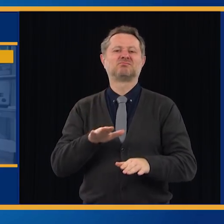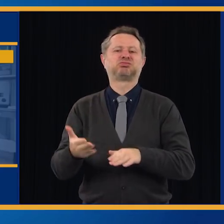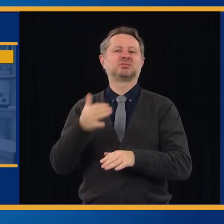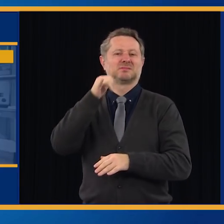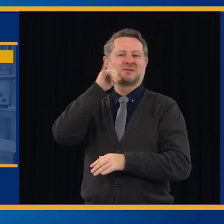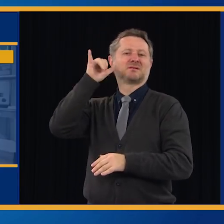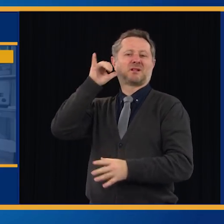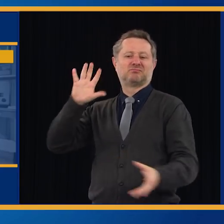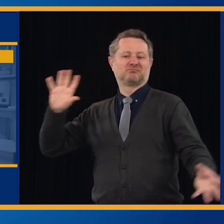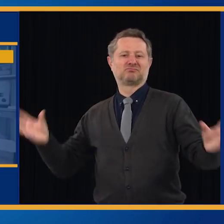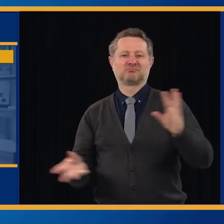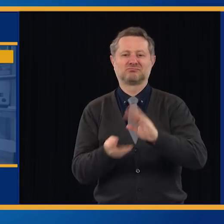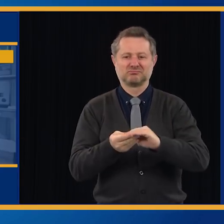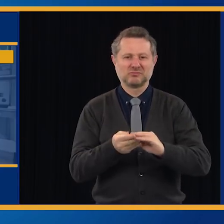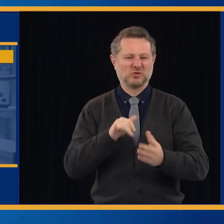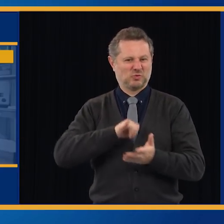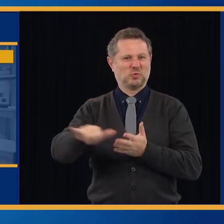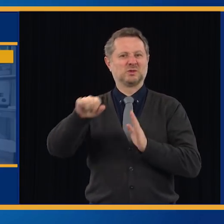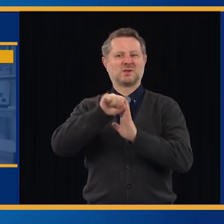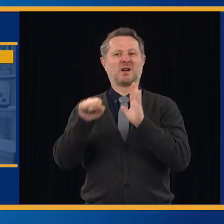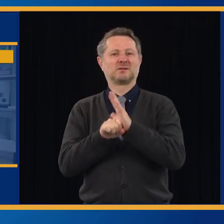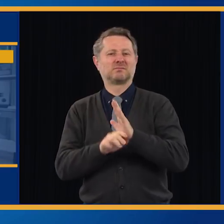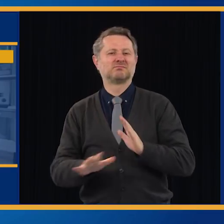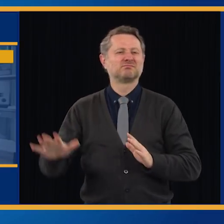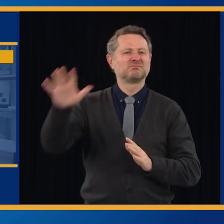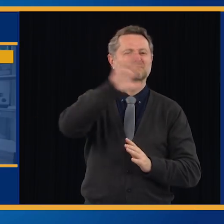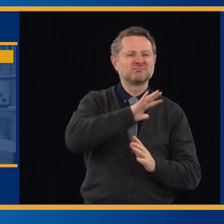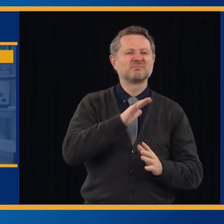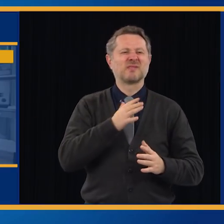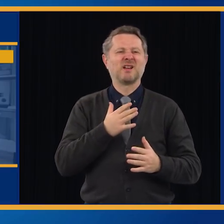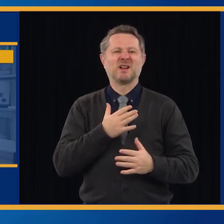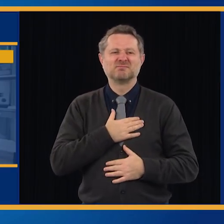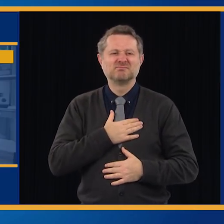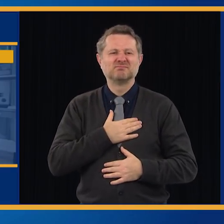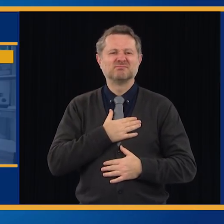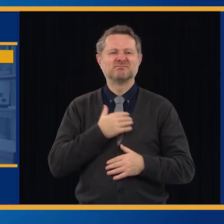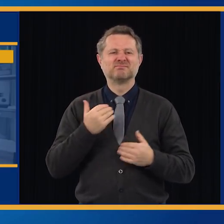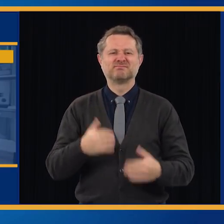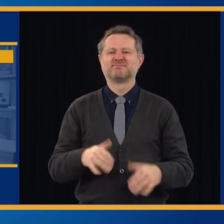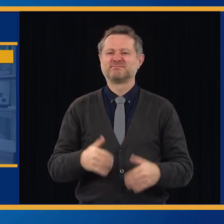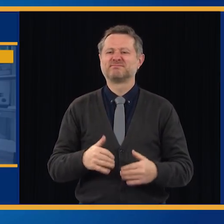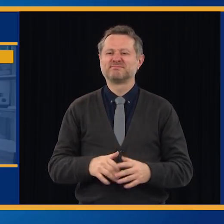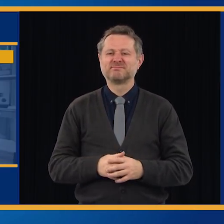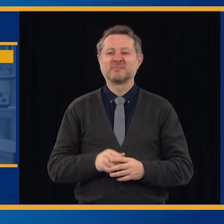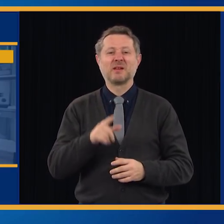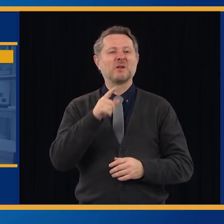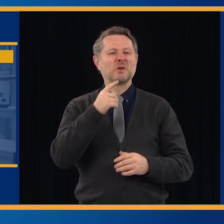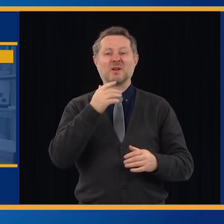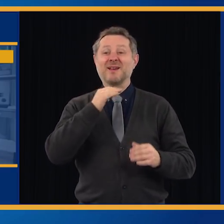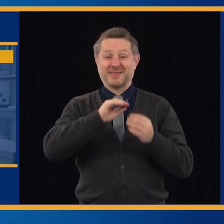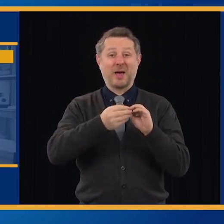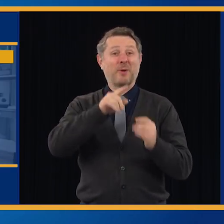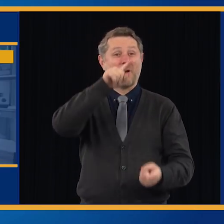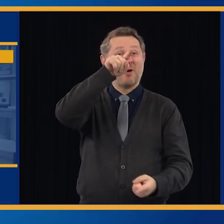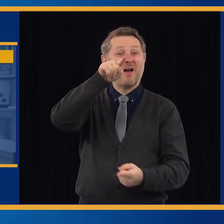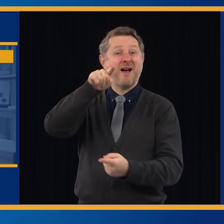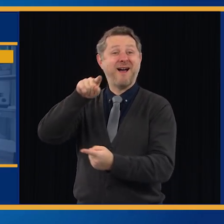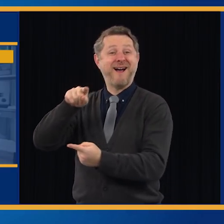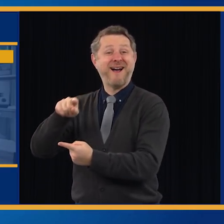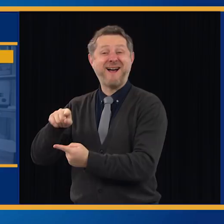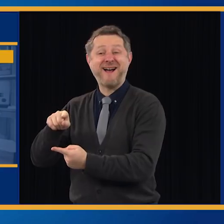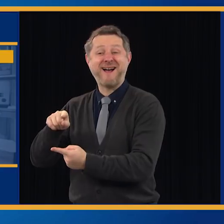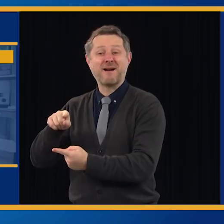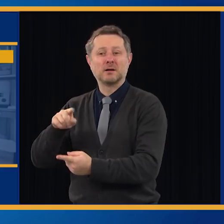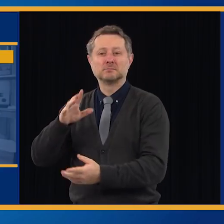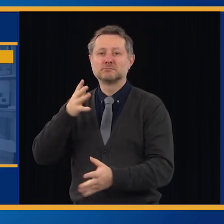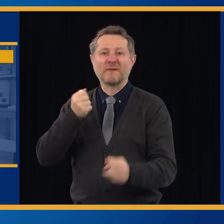families. You see this number is basically reducing, but not at a tremendous rate.